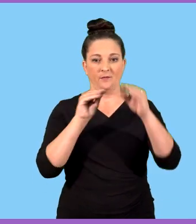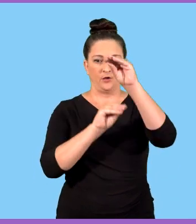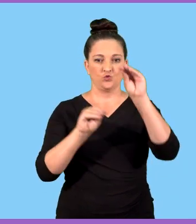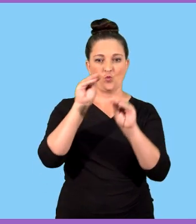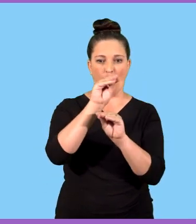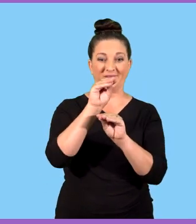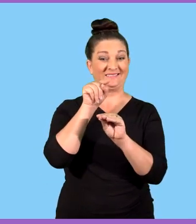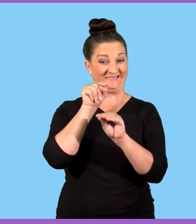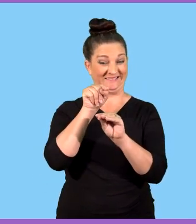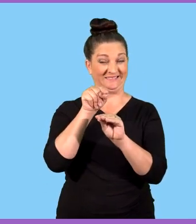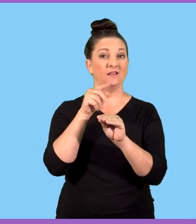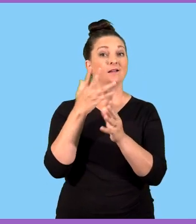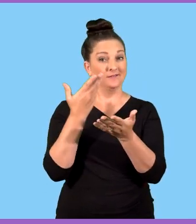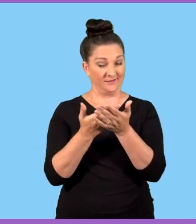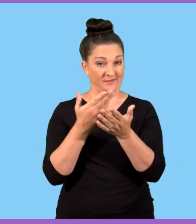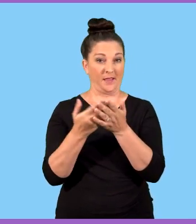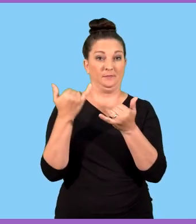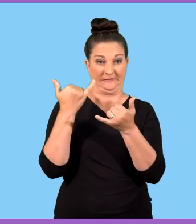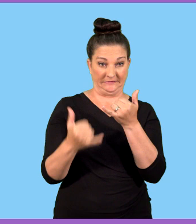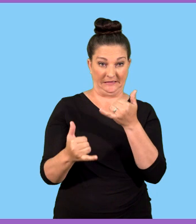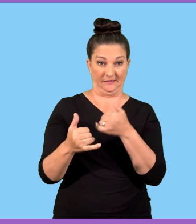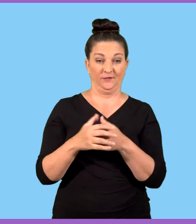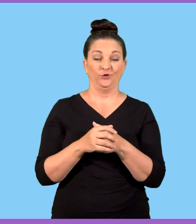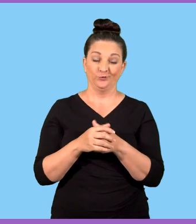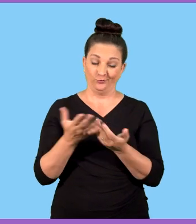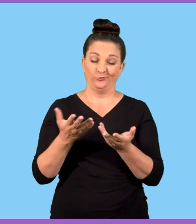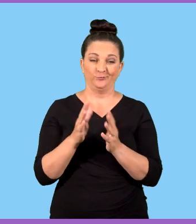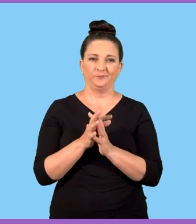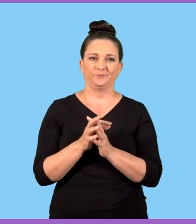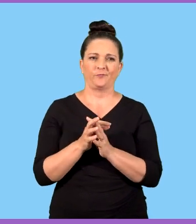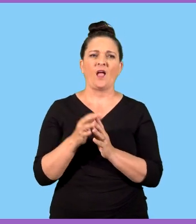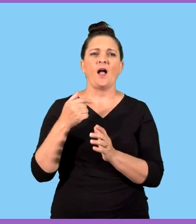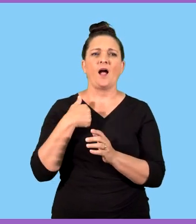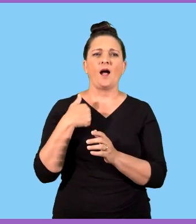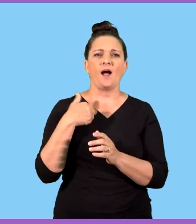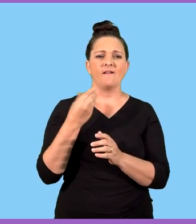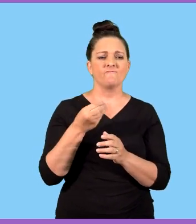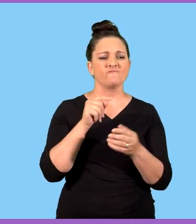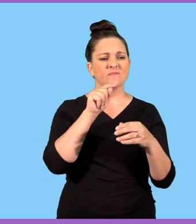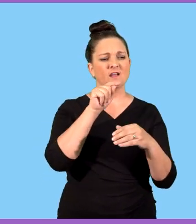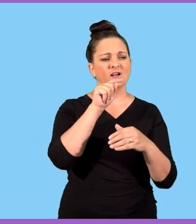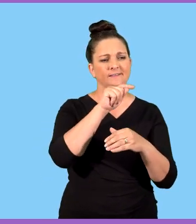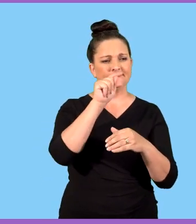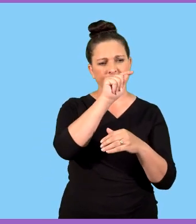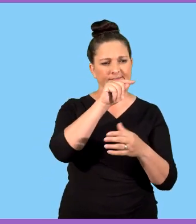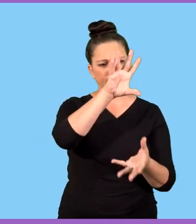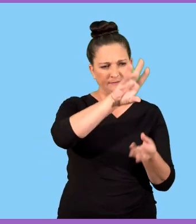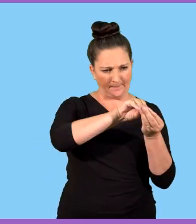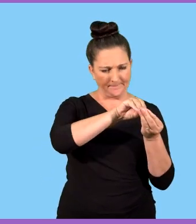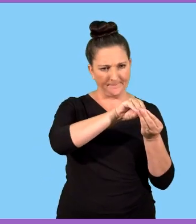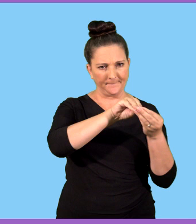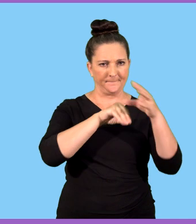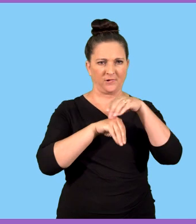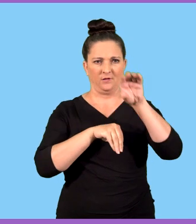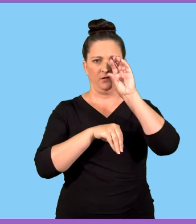and denominator around. So if you look at my example here, I have the sum of all the values at the top, the